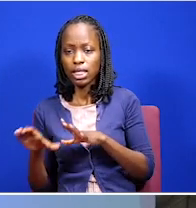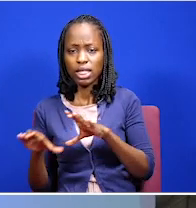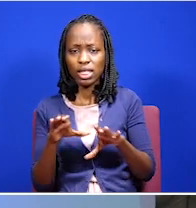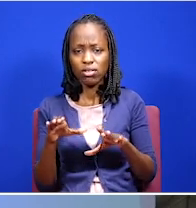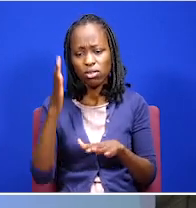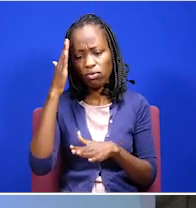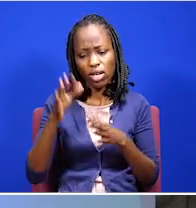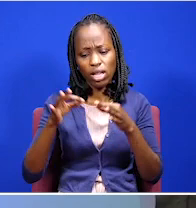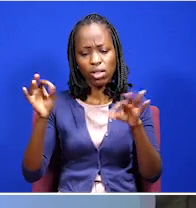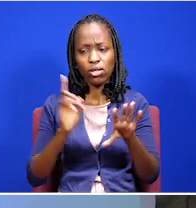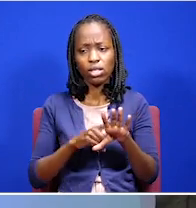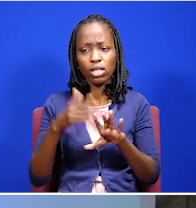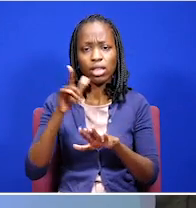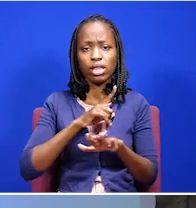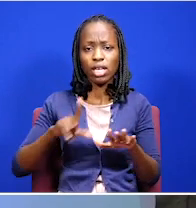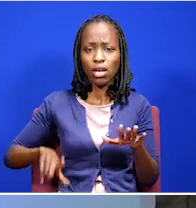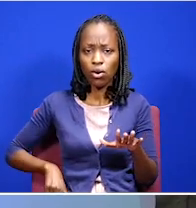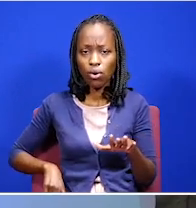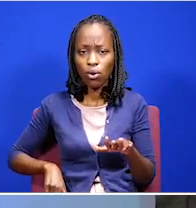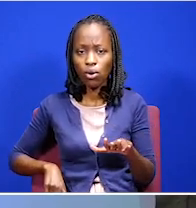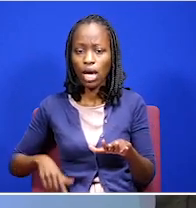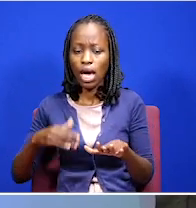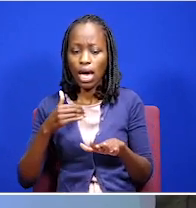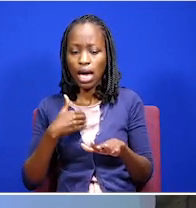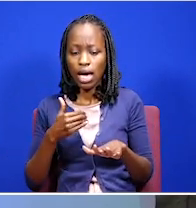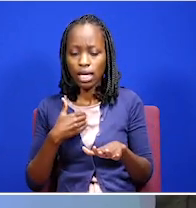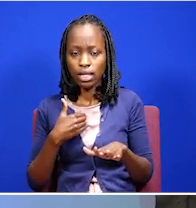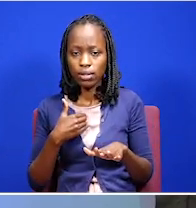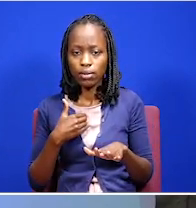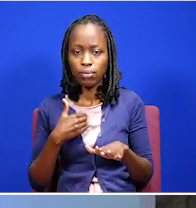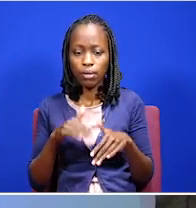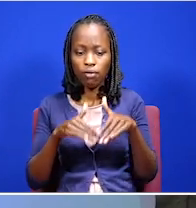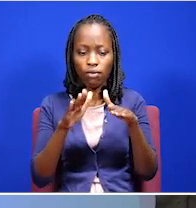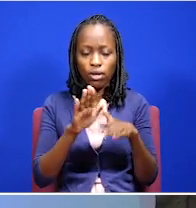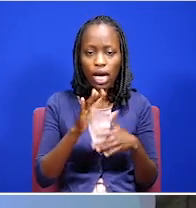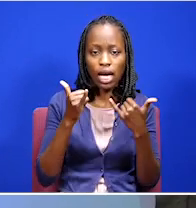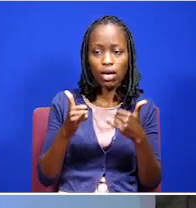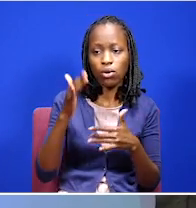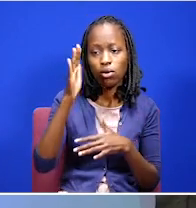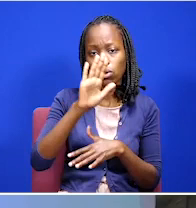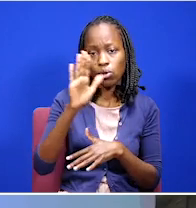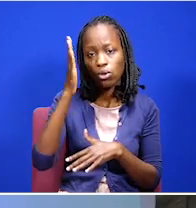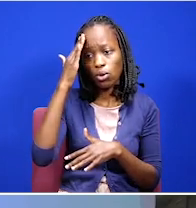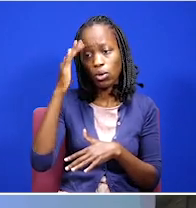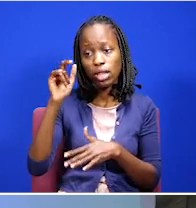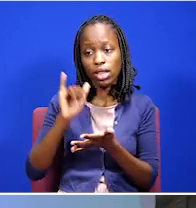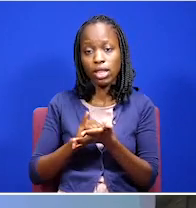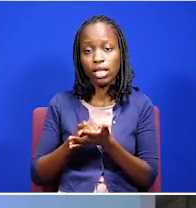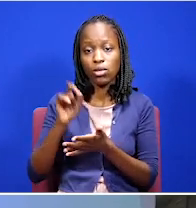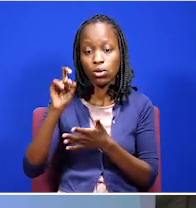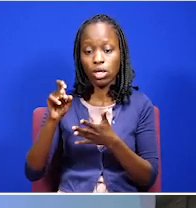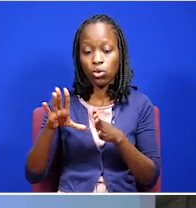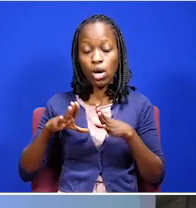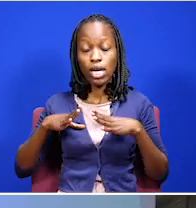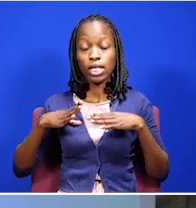long time God has been pursuing you, perhaps there are burdens that you've been carrying, and now you recognize that you need to give your life to